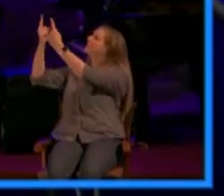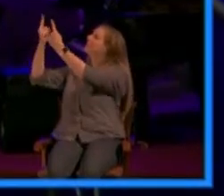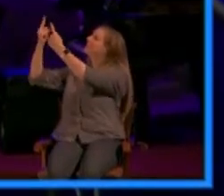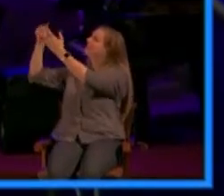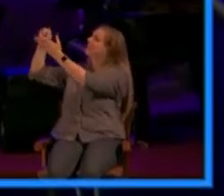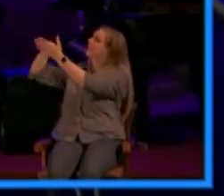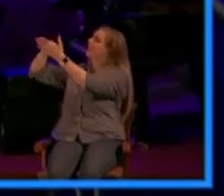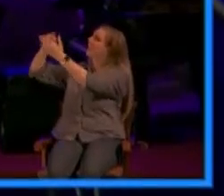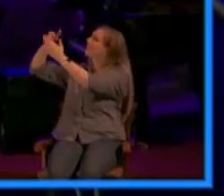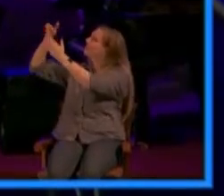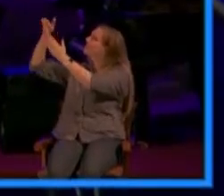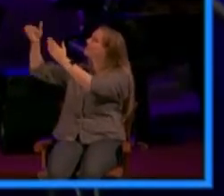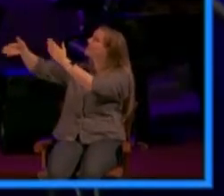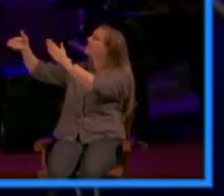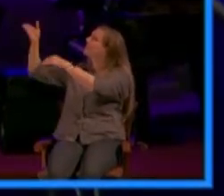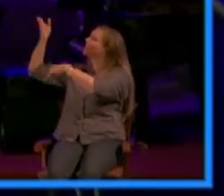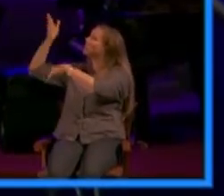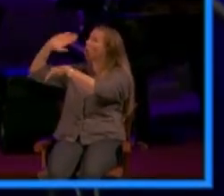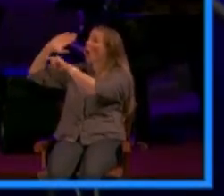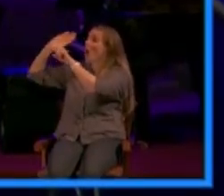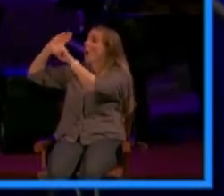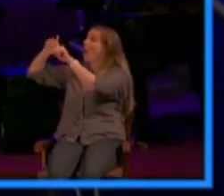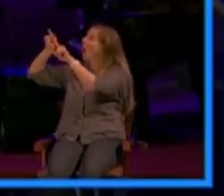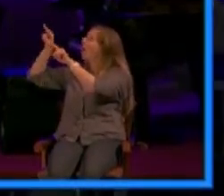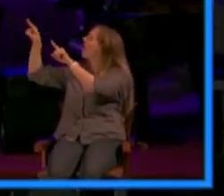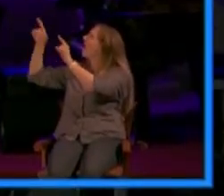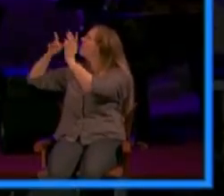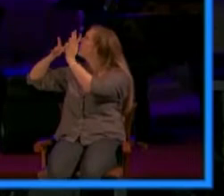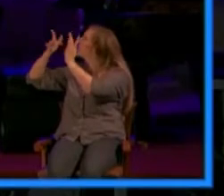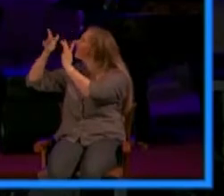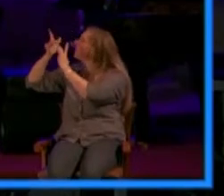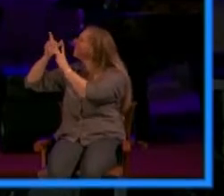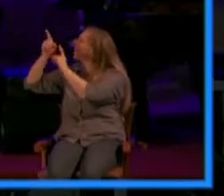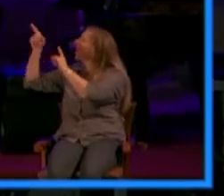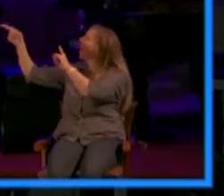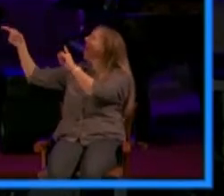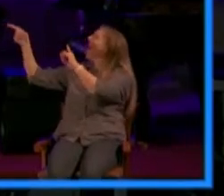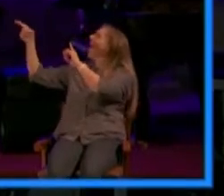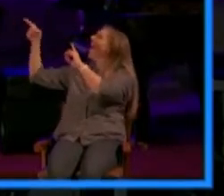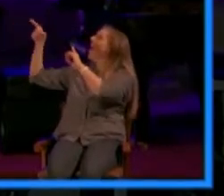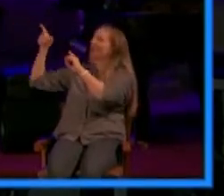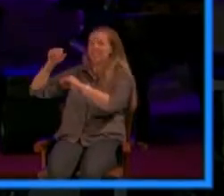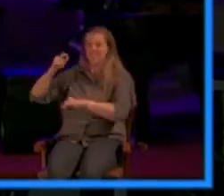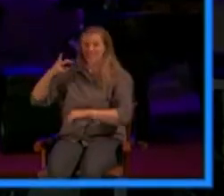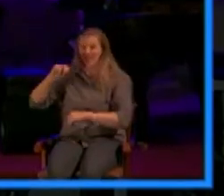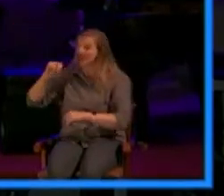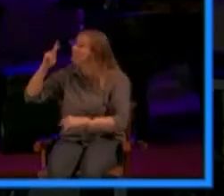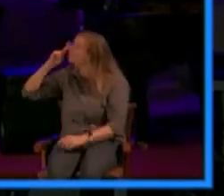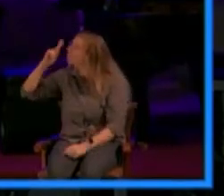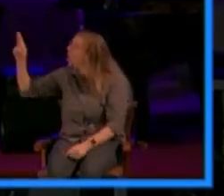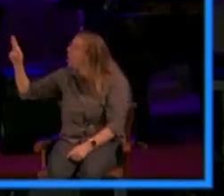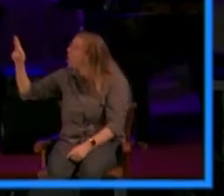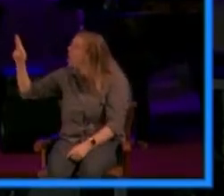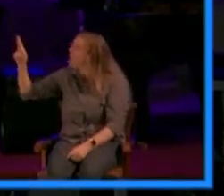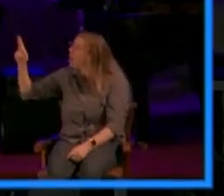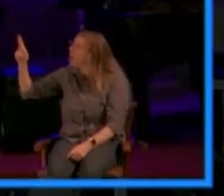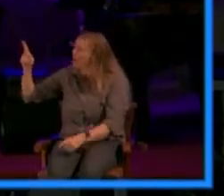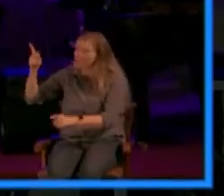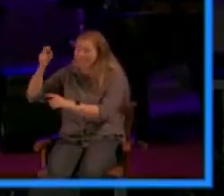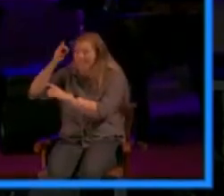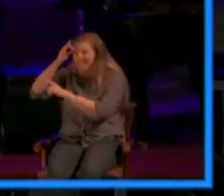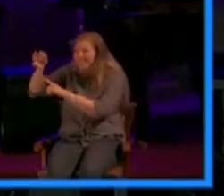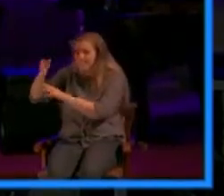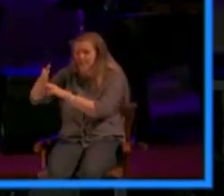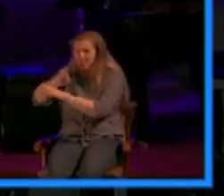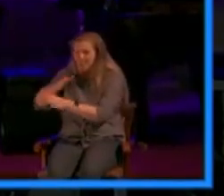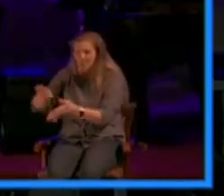What a picture of Stephen seeing Jesus in all of his glory because he was being a whole lot like Jesus.